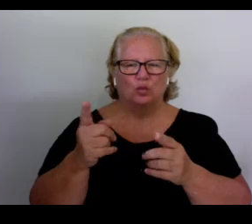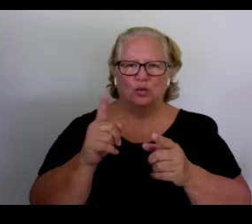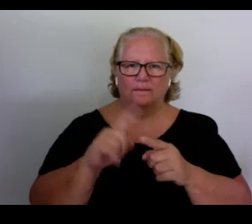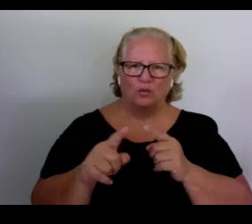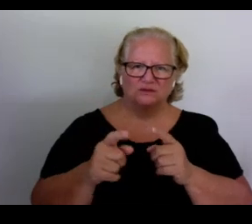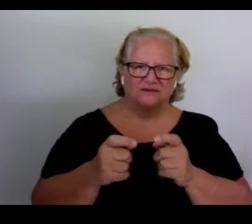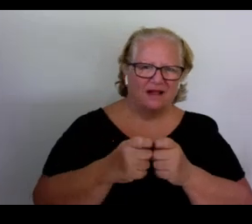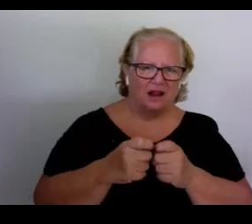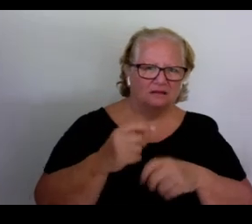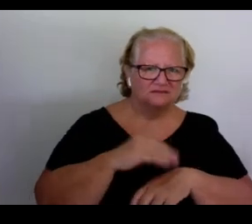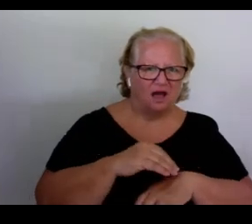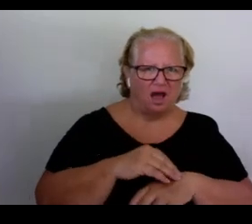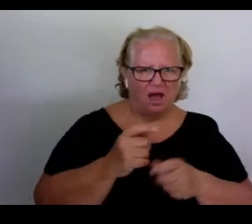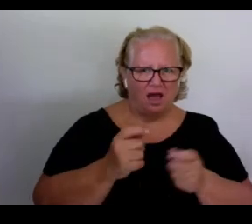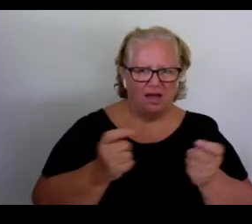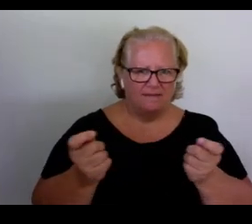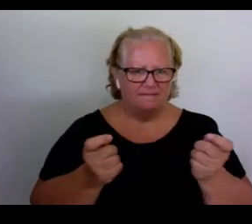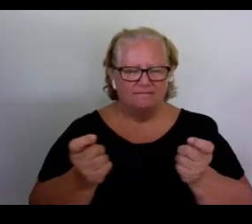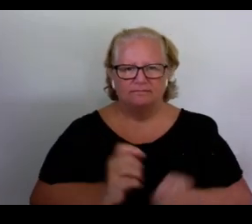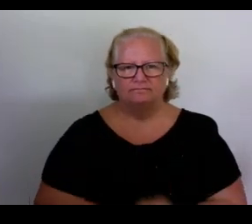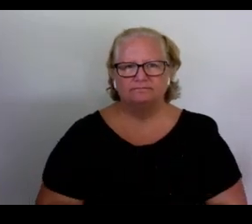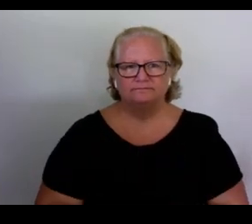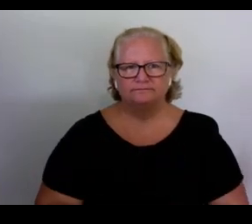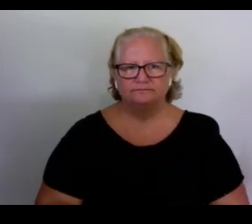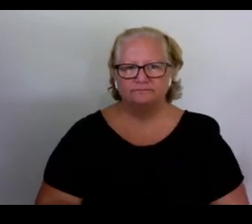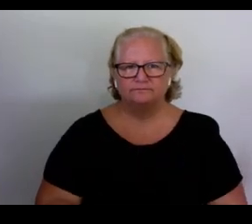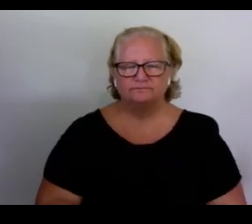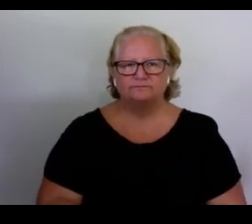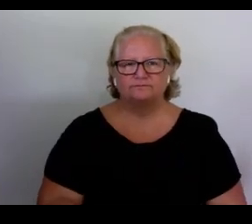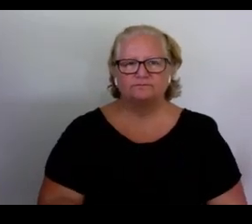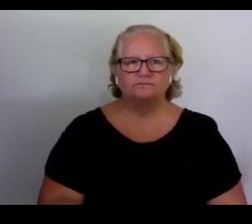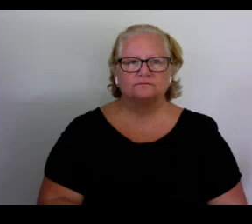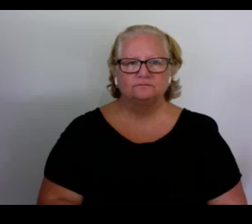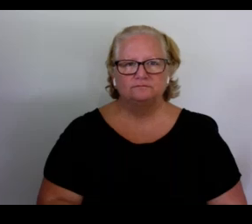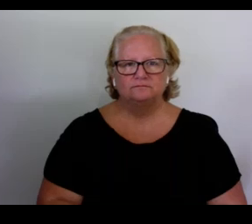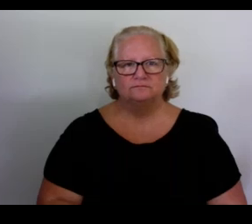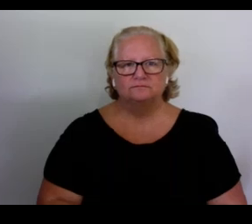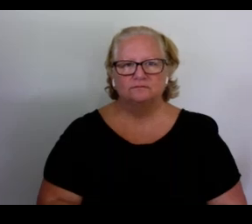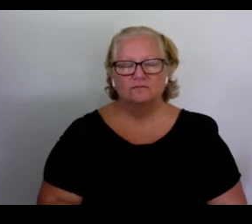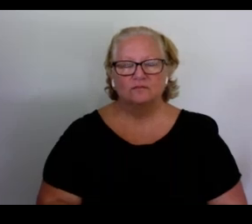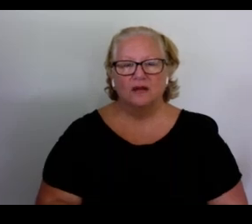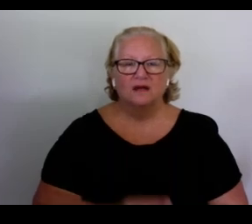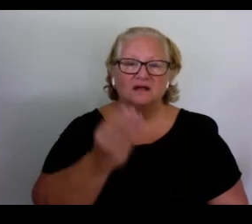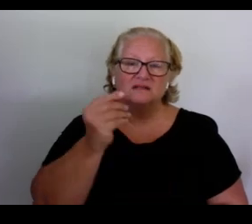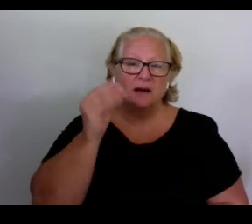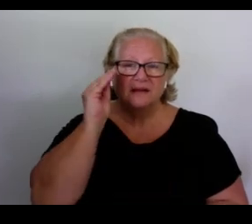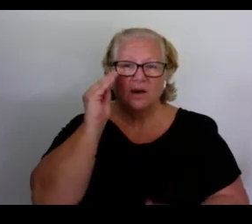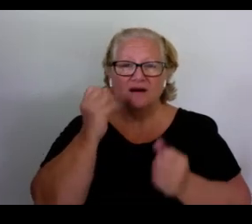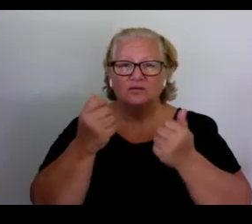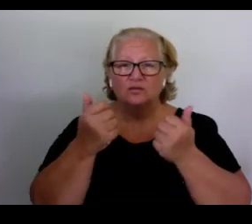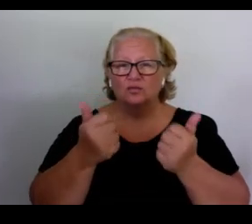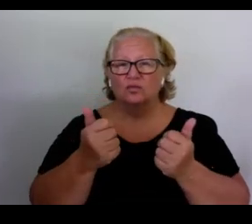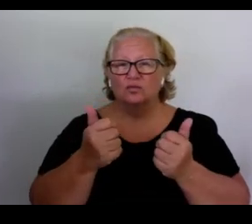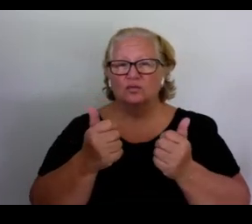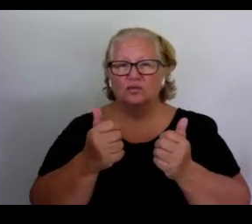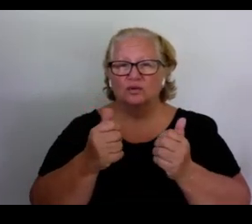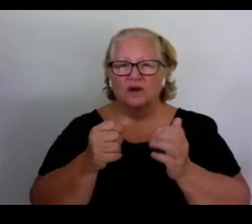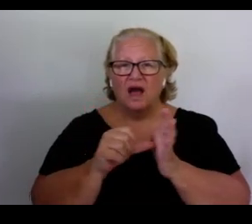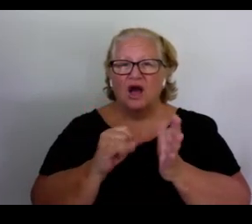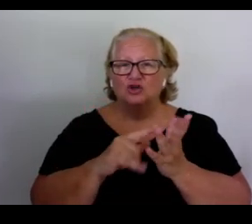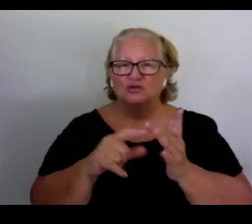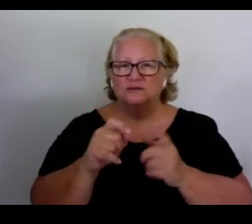get yourself back on track. Similarly, some councils have really good hardship policies, although there's no